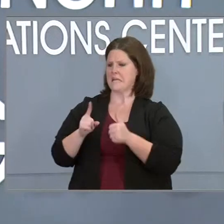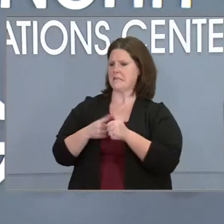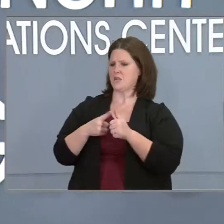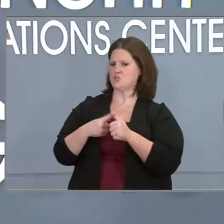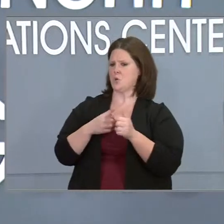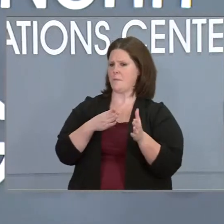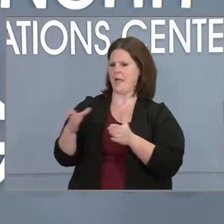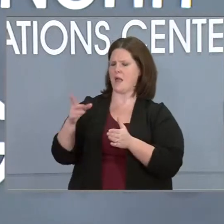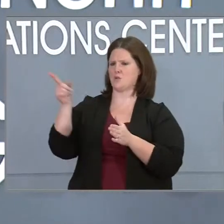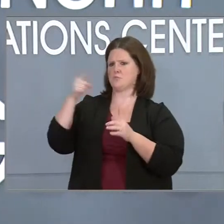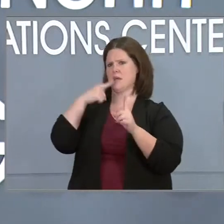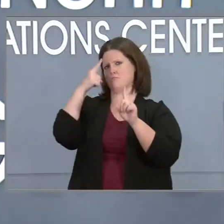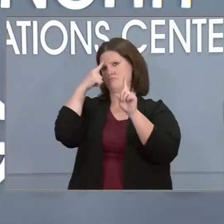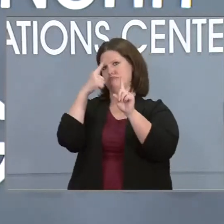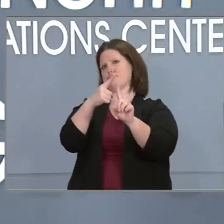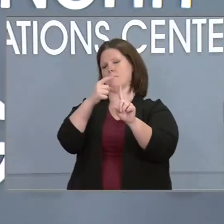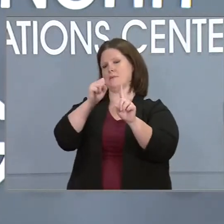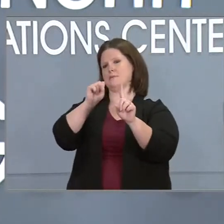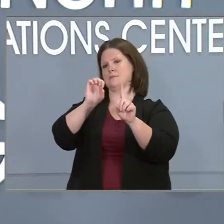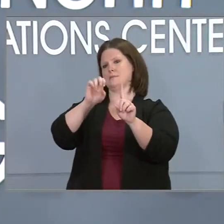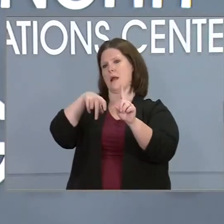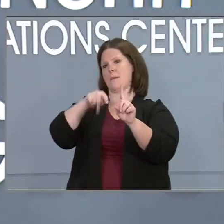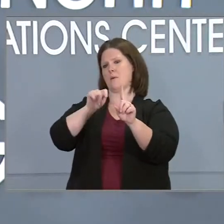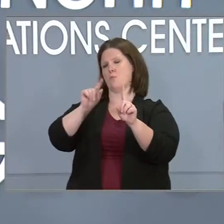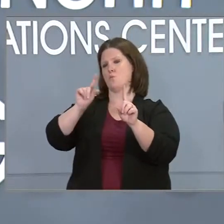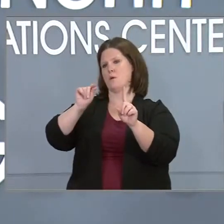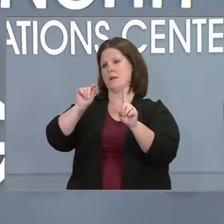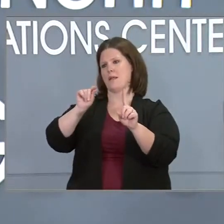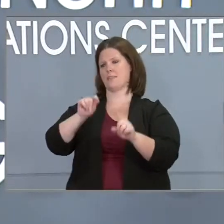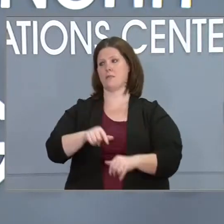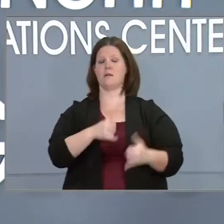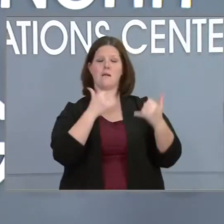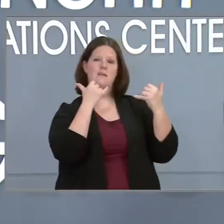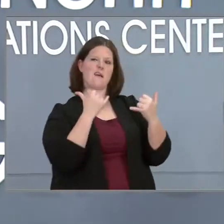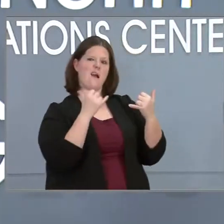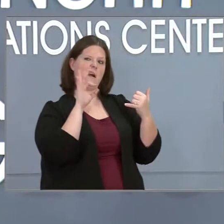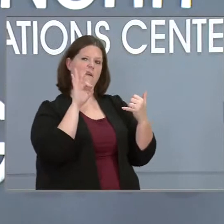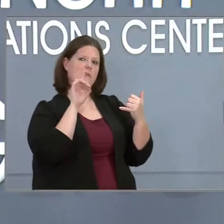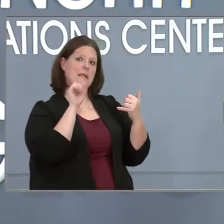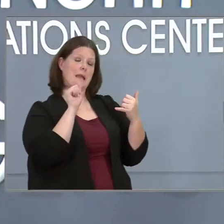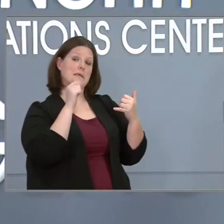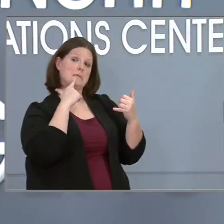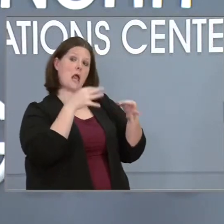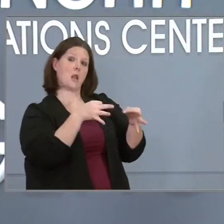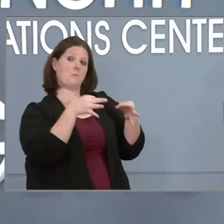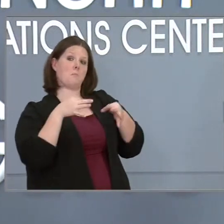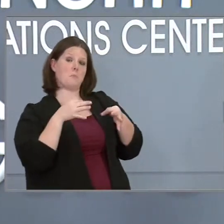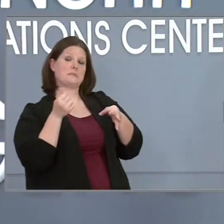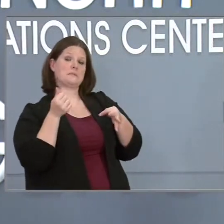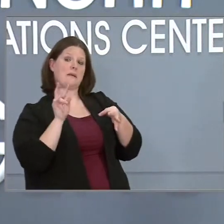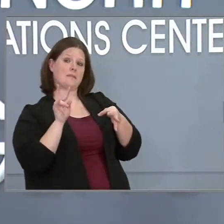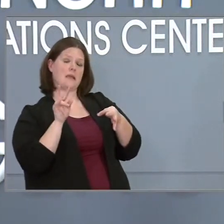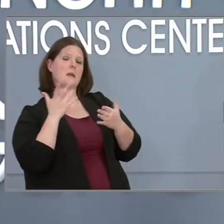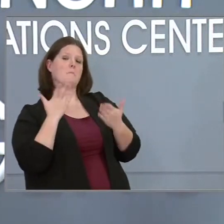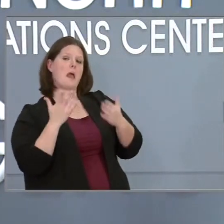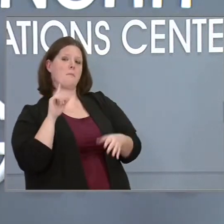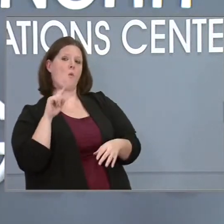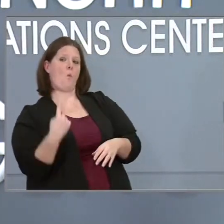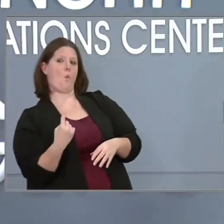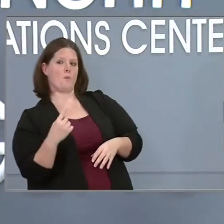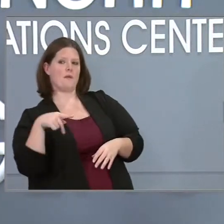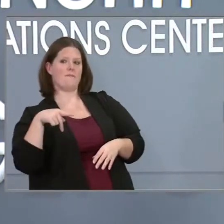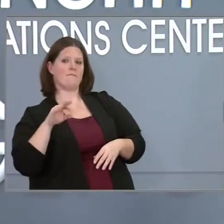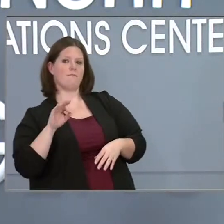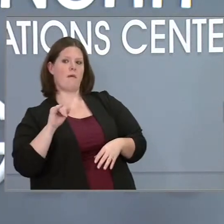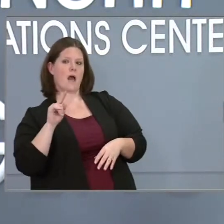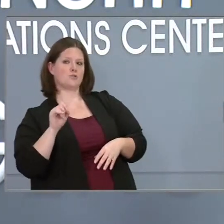September 20th, and now we know the FDA will consider it on the 17th, and it may only be for Pfizer recipients. I'm